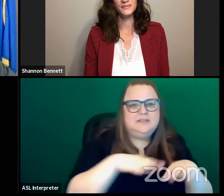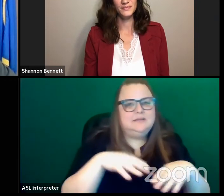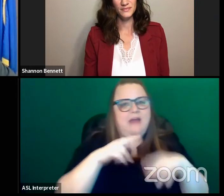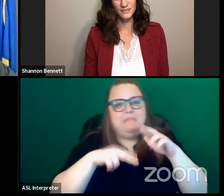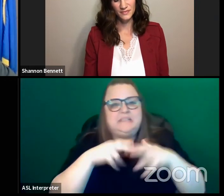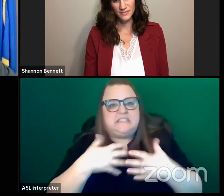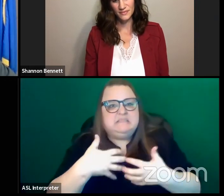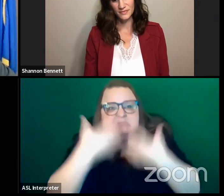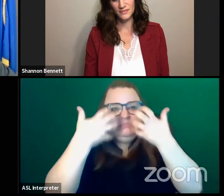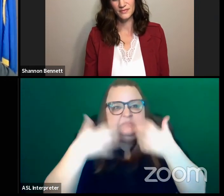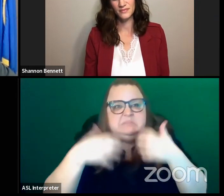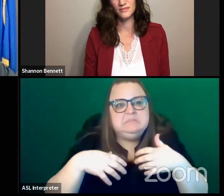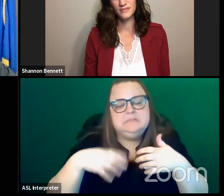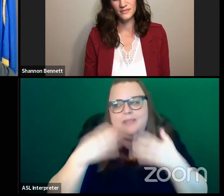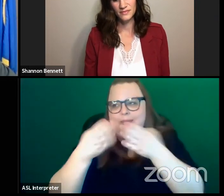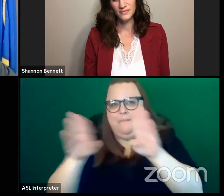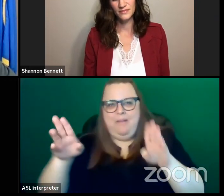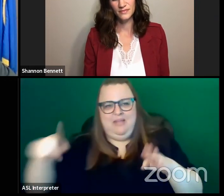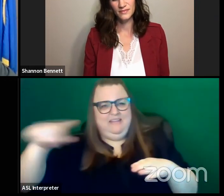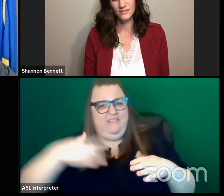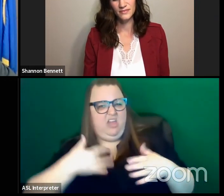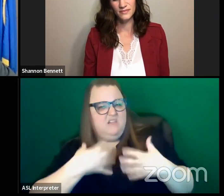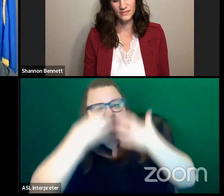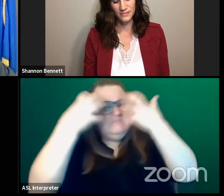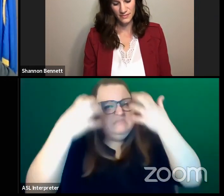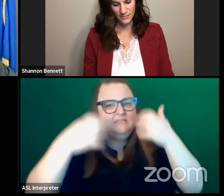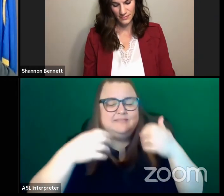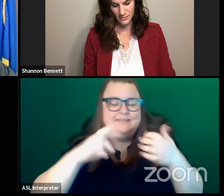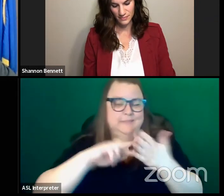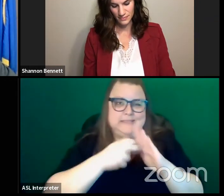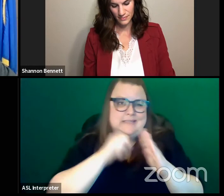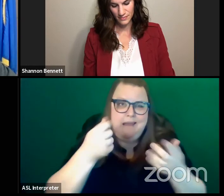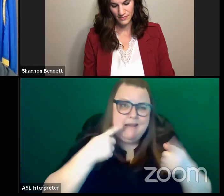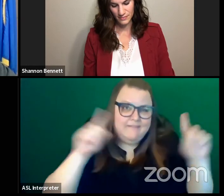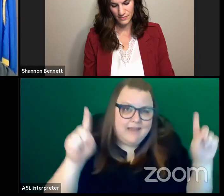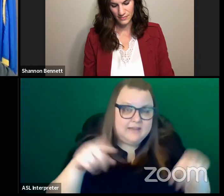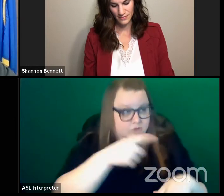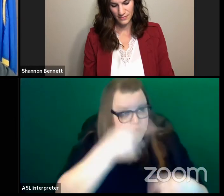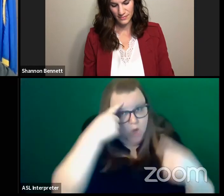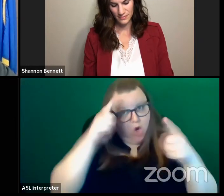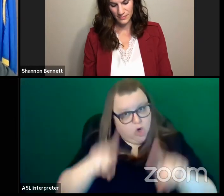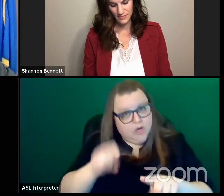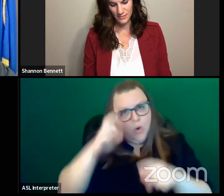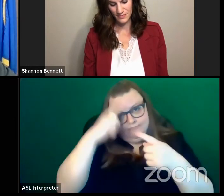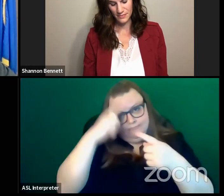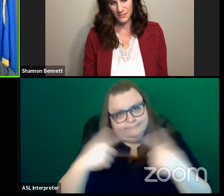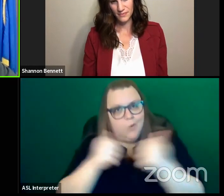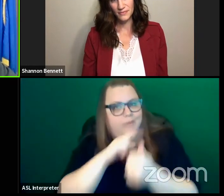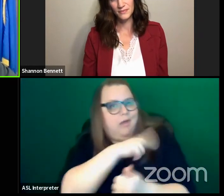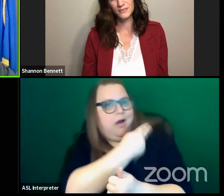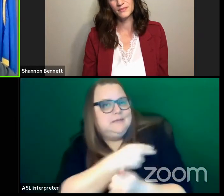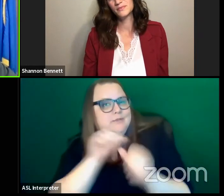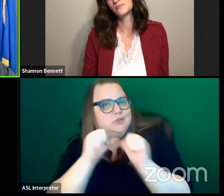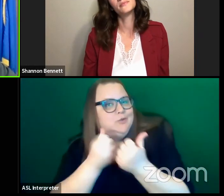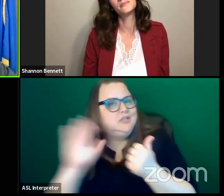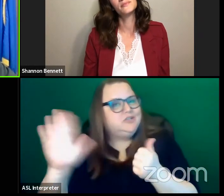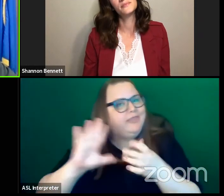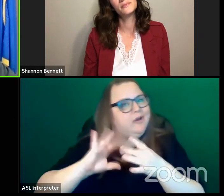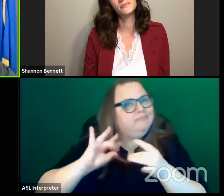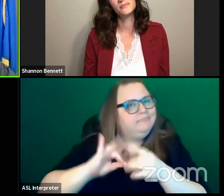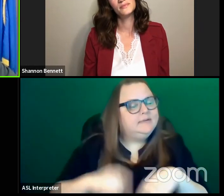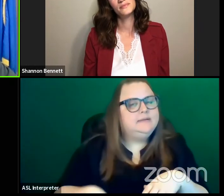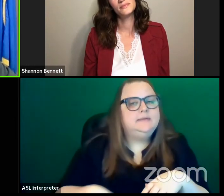public and are proving ineffective, end quote. Do you agree or disagree with the Hospital Association's assessment? Well, I don't think that they meant